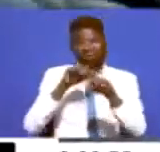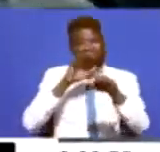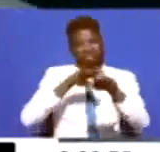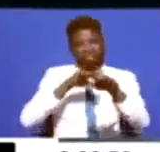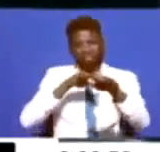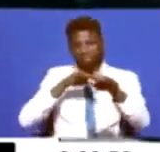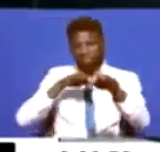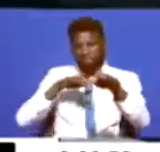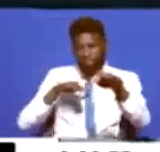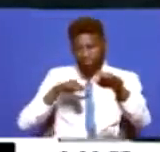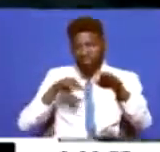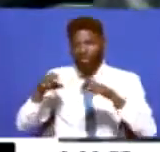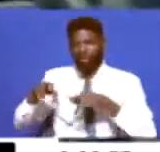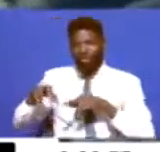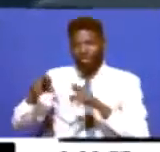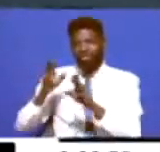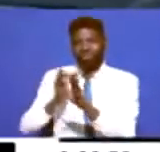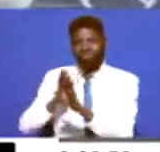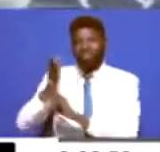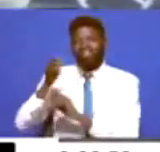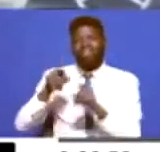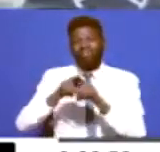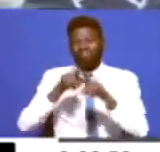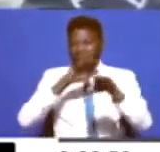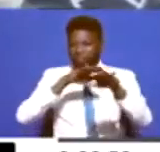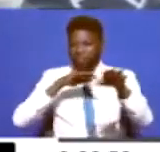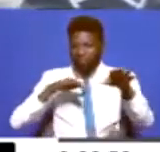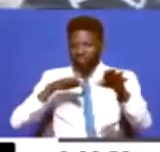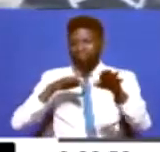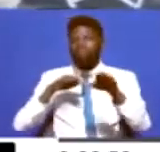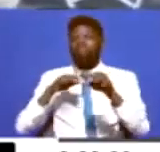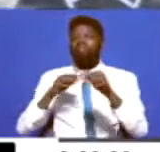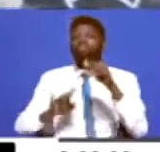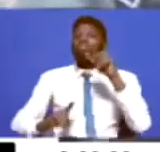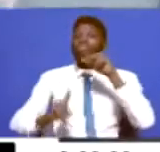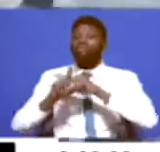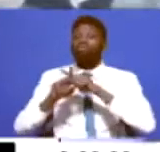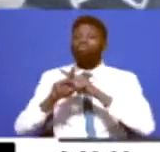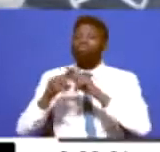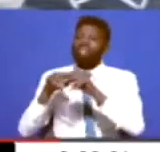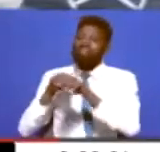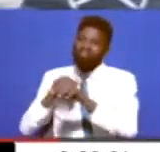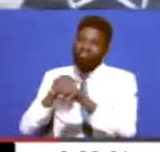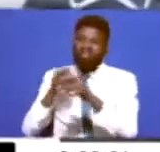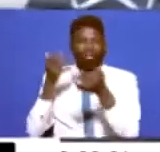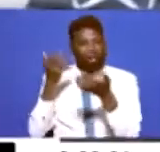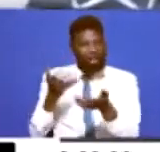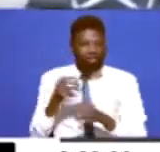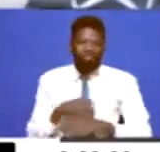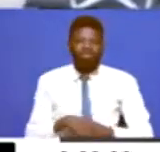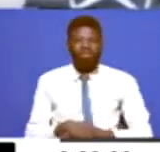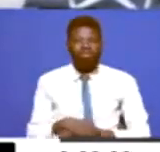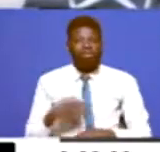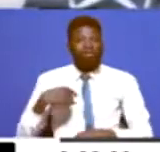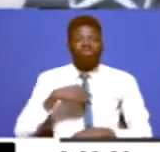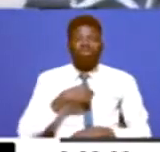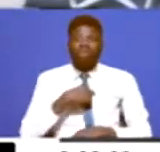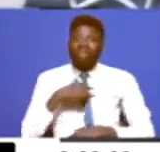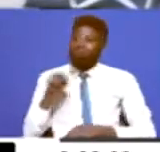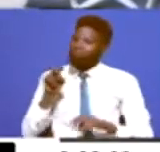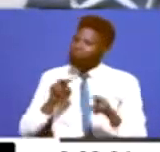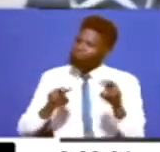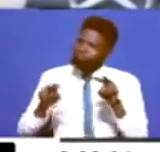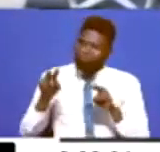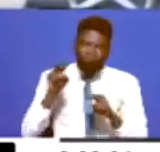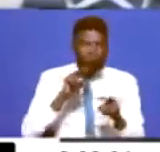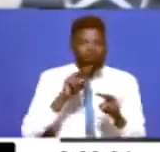subsequently causing heavy traffic in the busy town. Tumesumbuka sana kutafuta mafuta. Imefika mahali ambapo gari langu